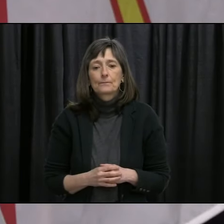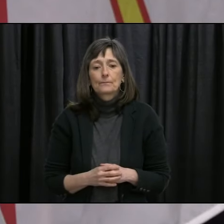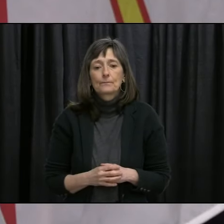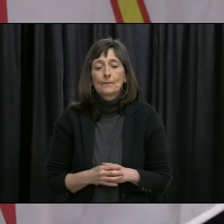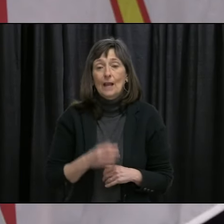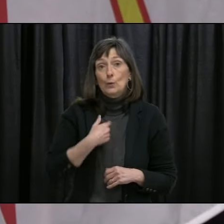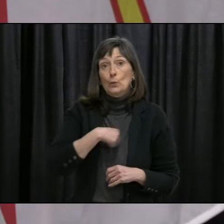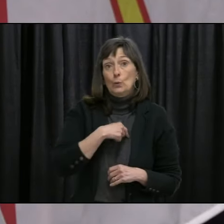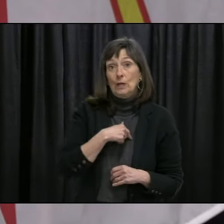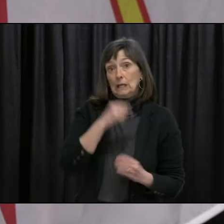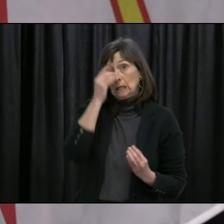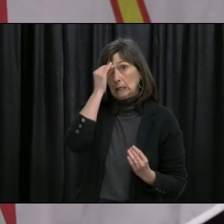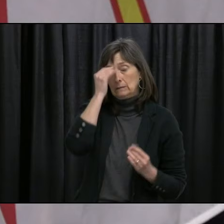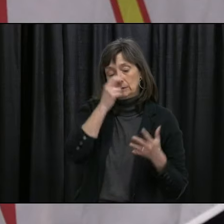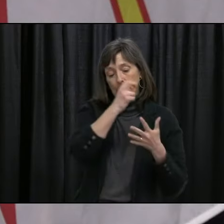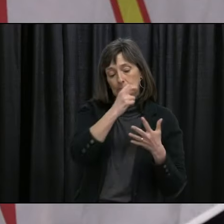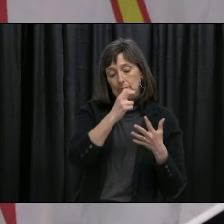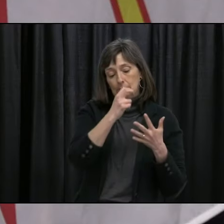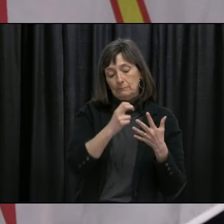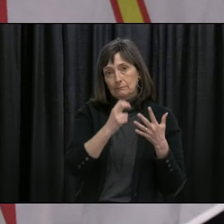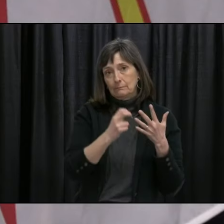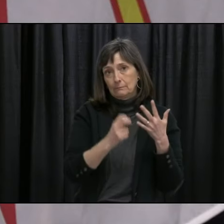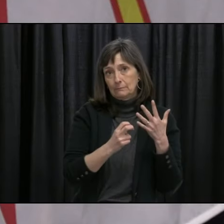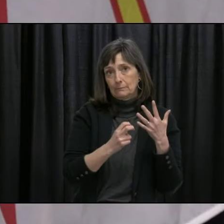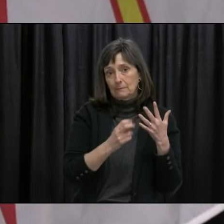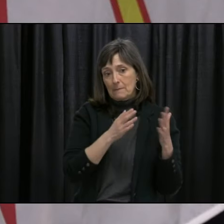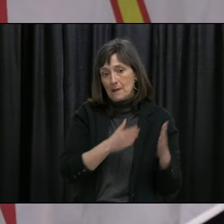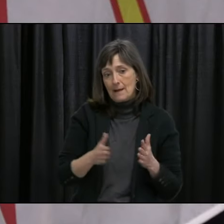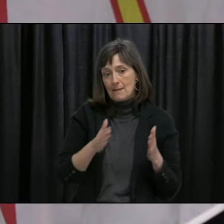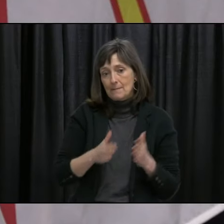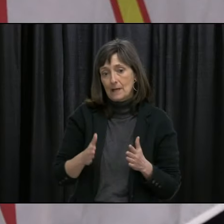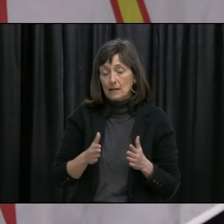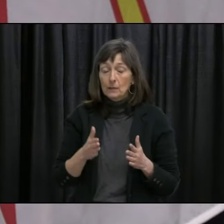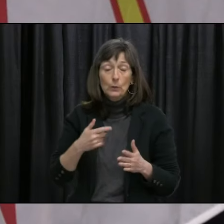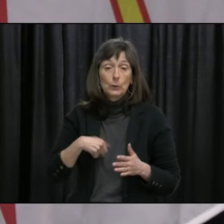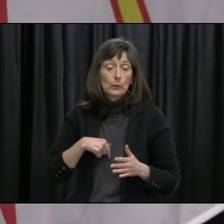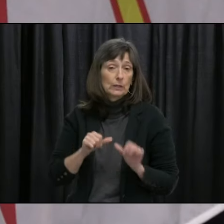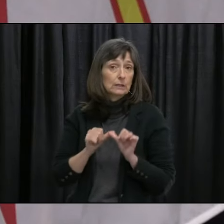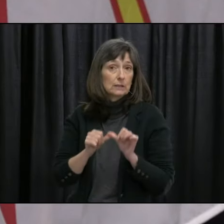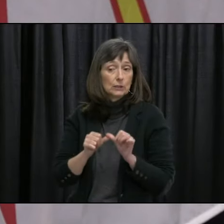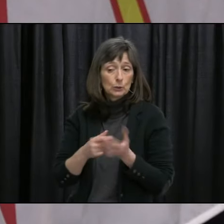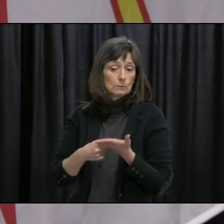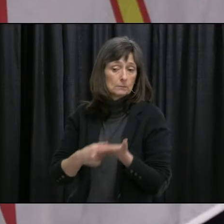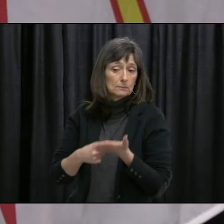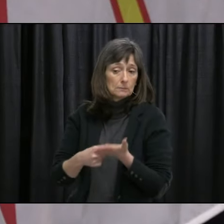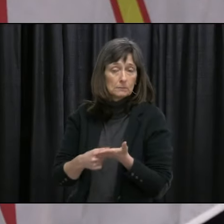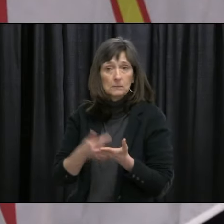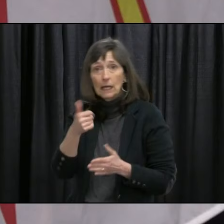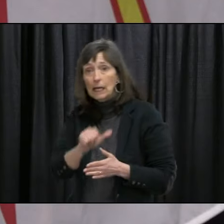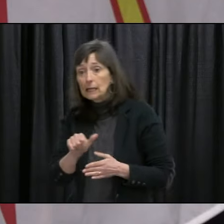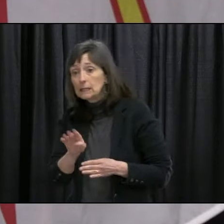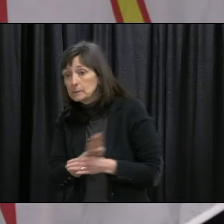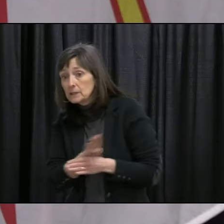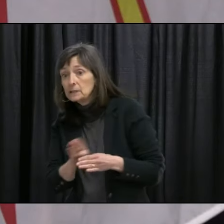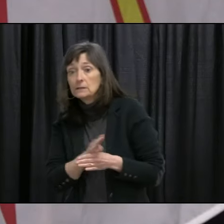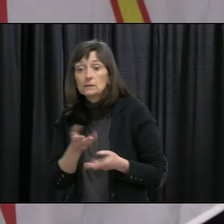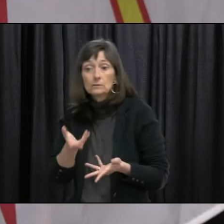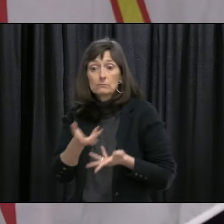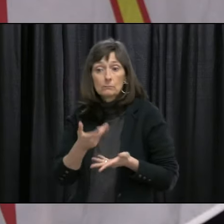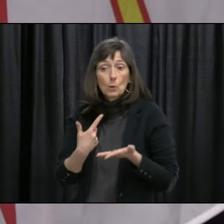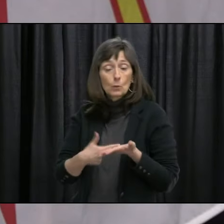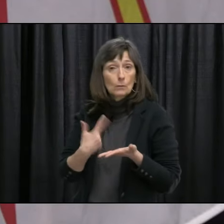process of de-escalation is to consult. And so we welcome consultation with any group